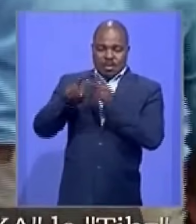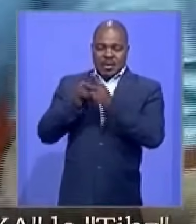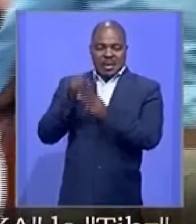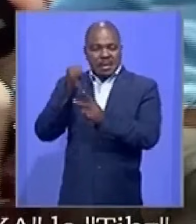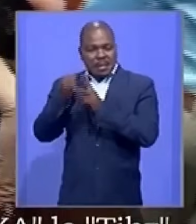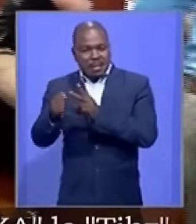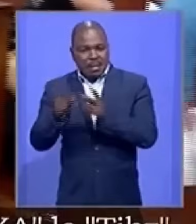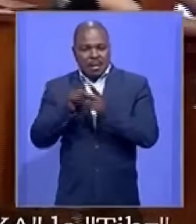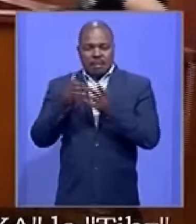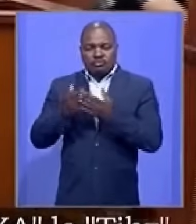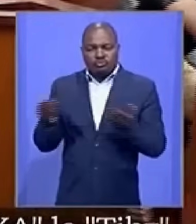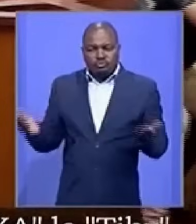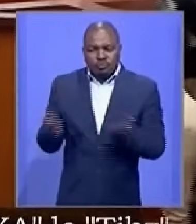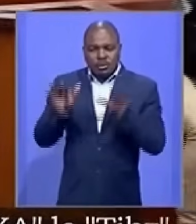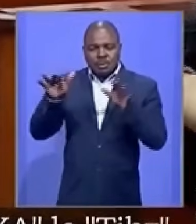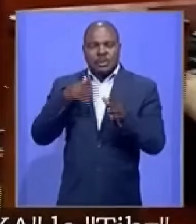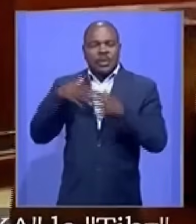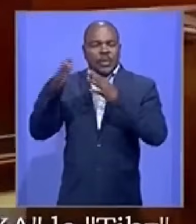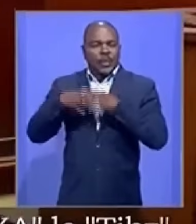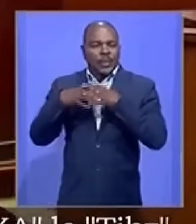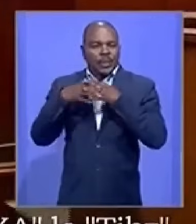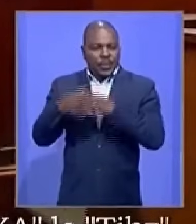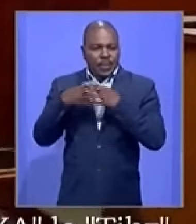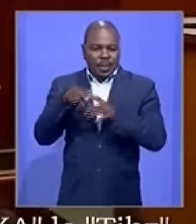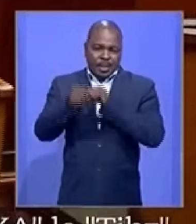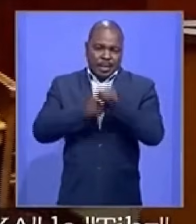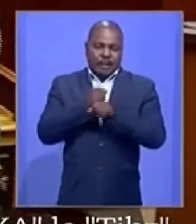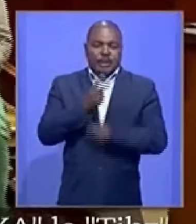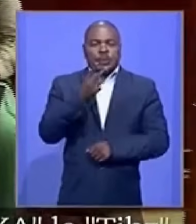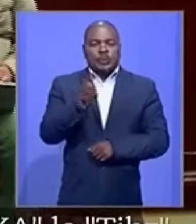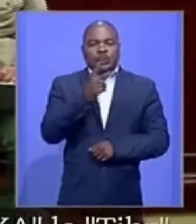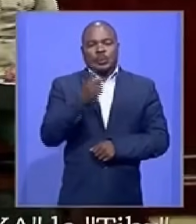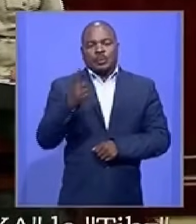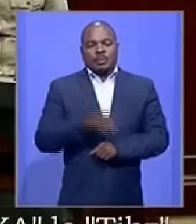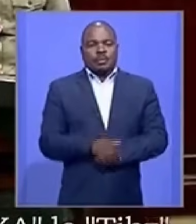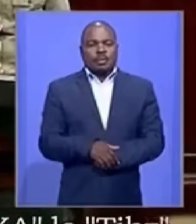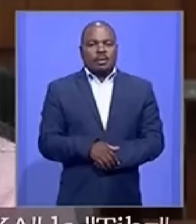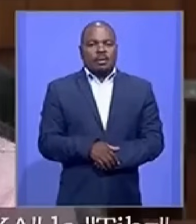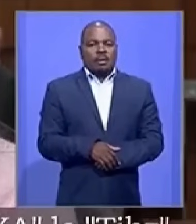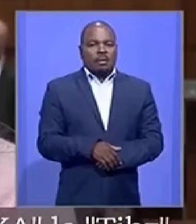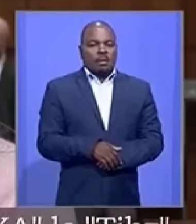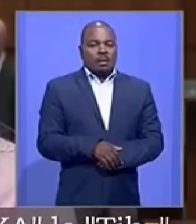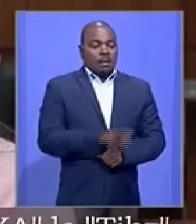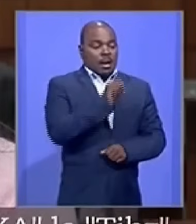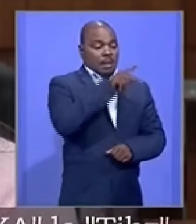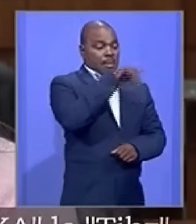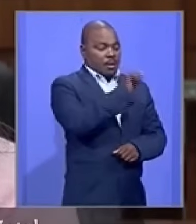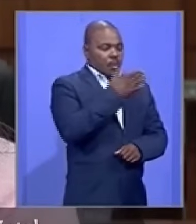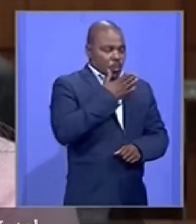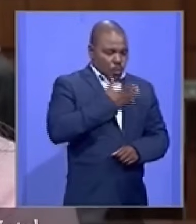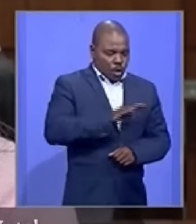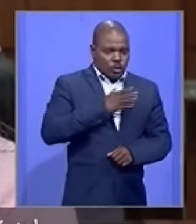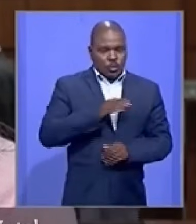le ho hlohleletsa merusu ya baahi e bileng ka 2021. The state is intending on putting its best case forward. You know, the matter